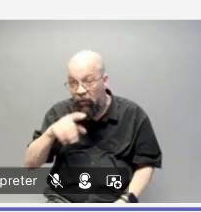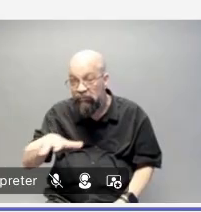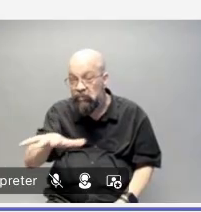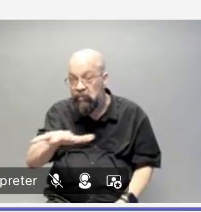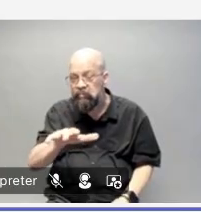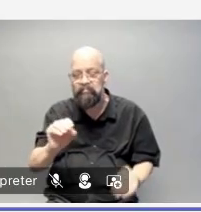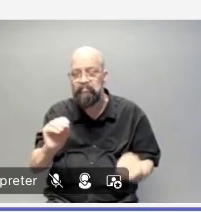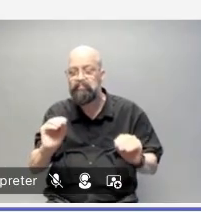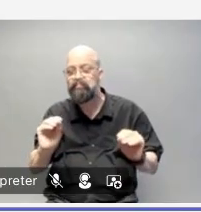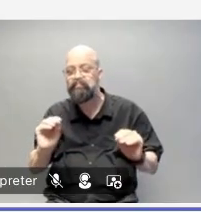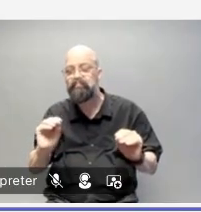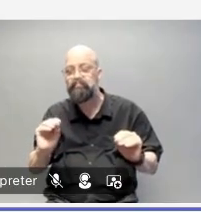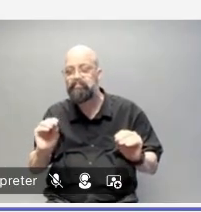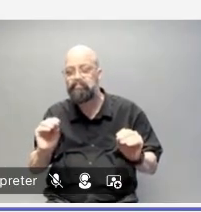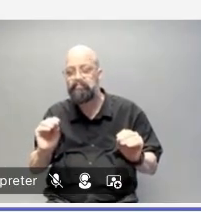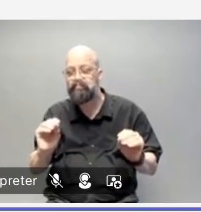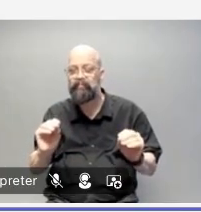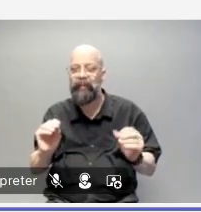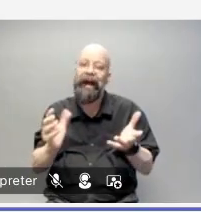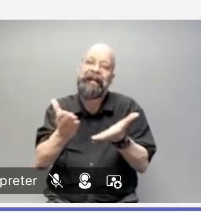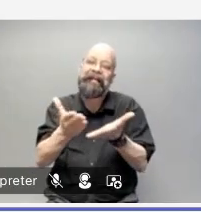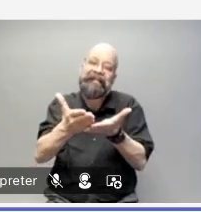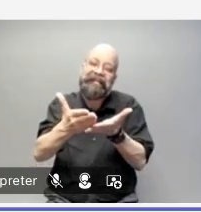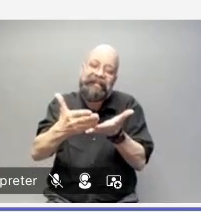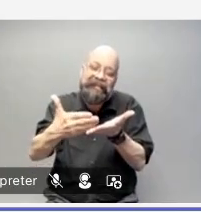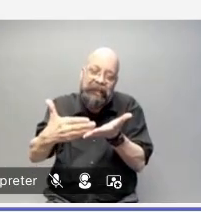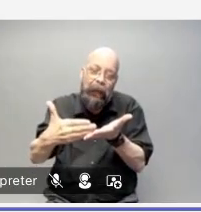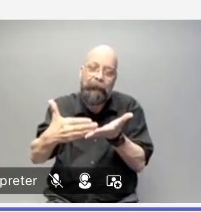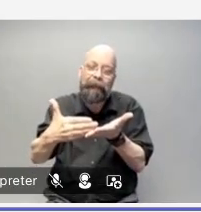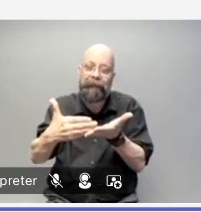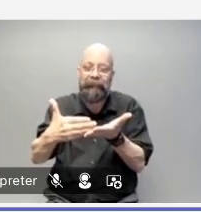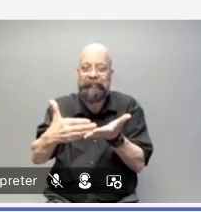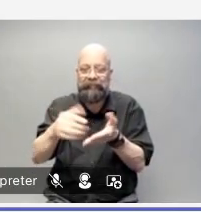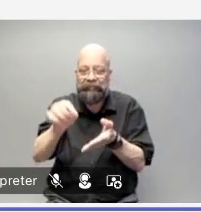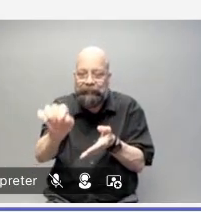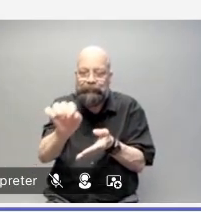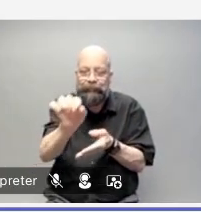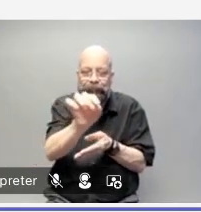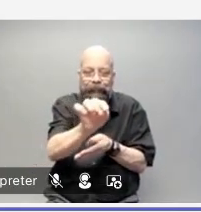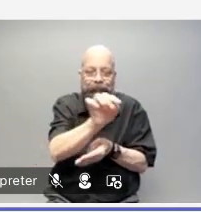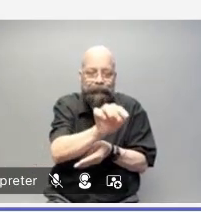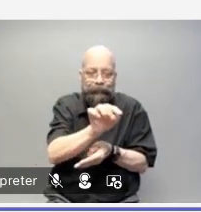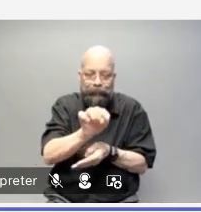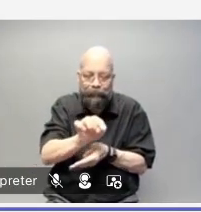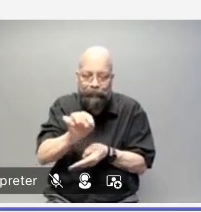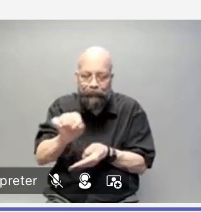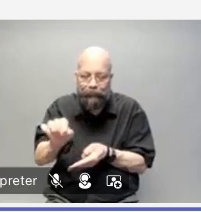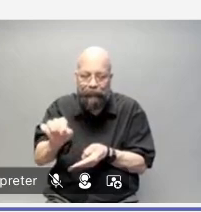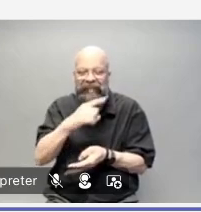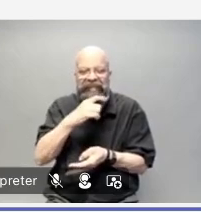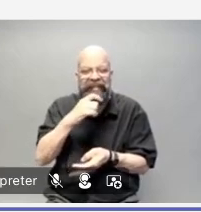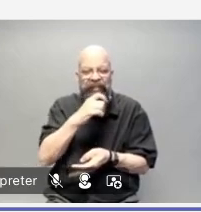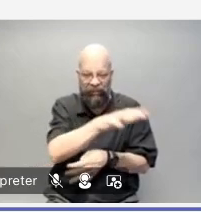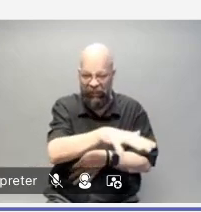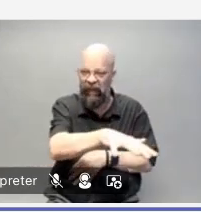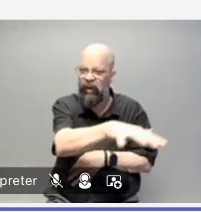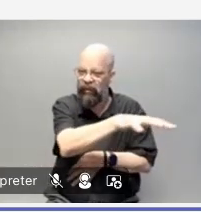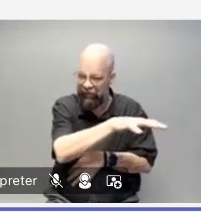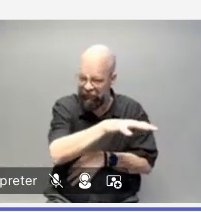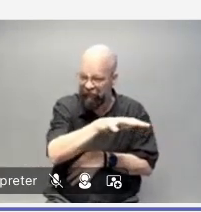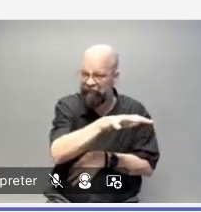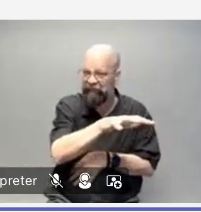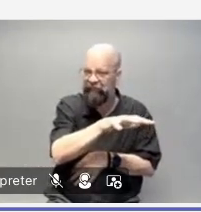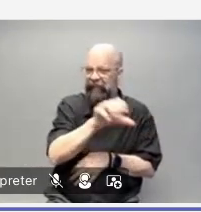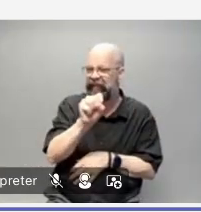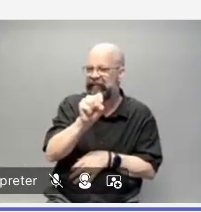seeing some drier conditions starting to return to portions of our desert areas, portions of the